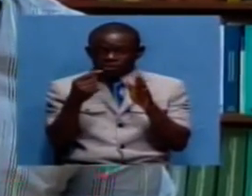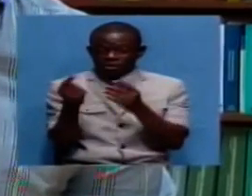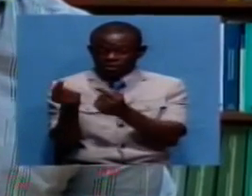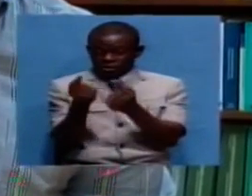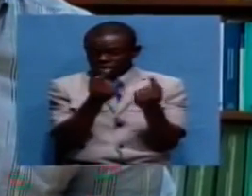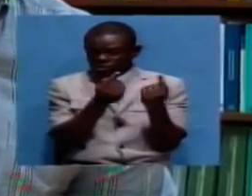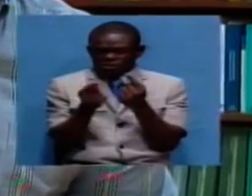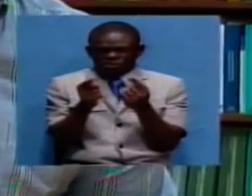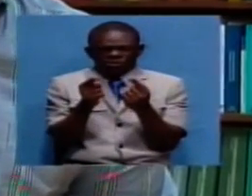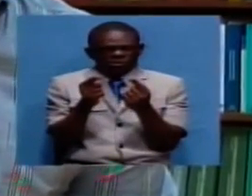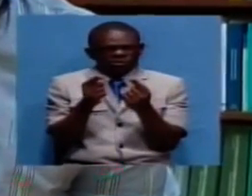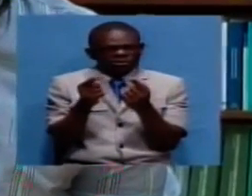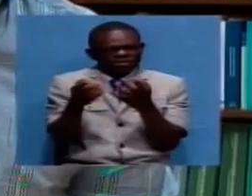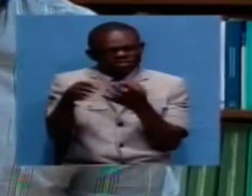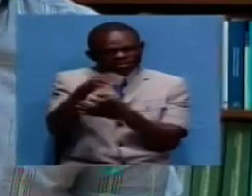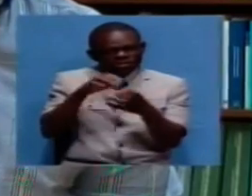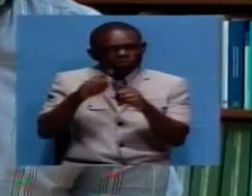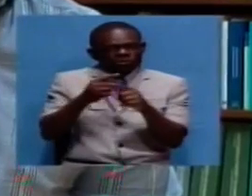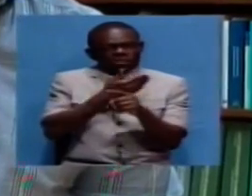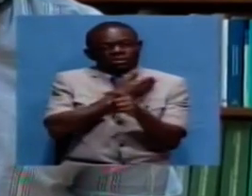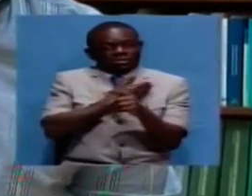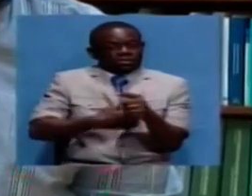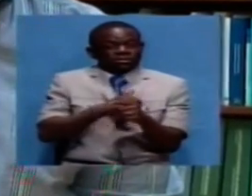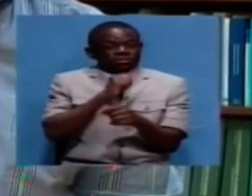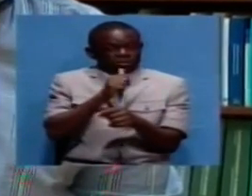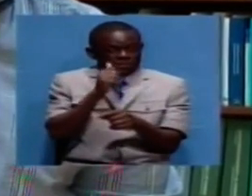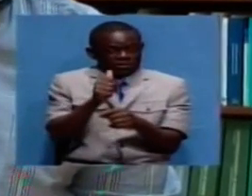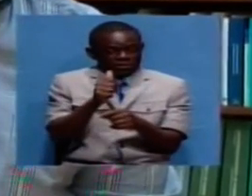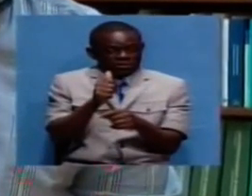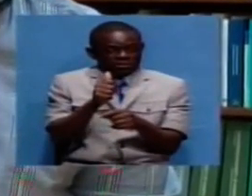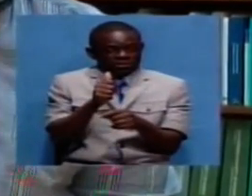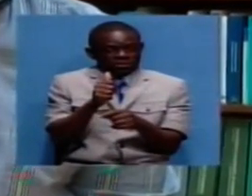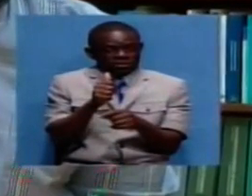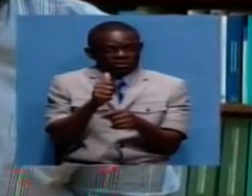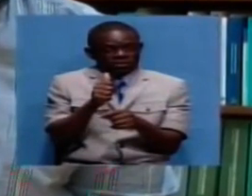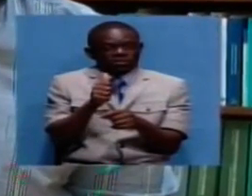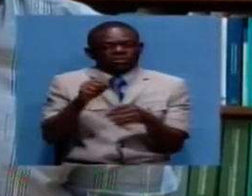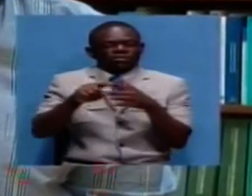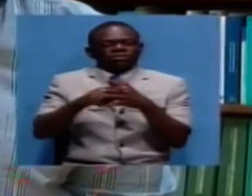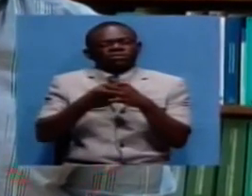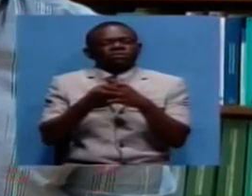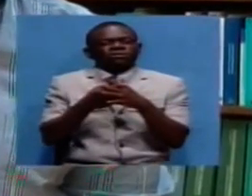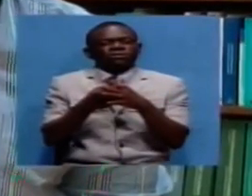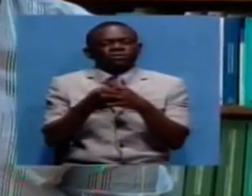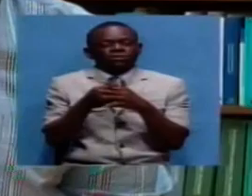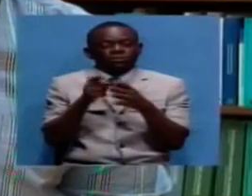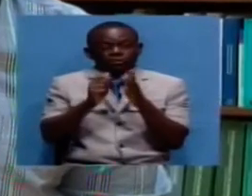declaration in his own right. Now, the implication of that is once you make a